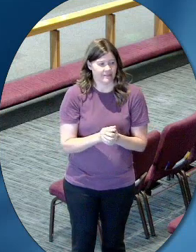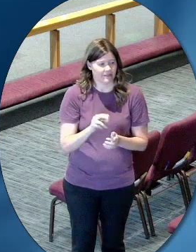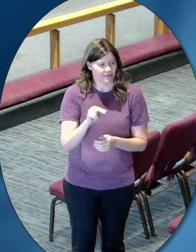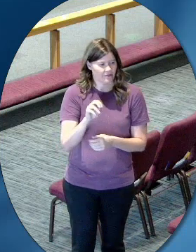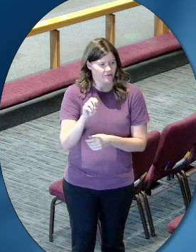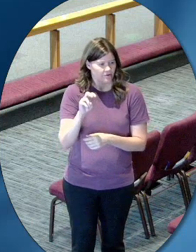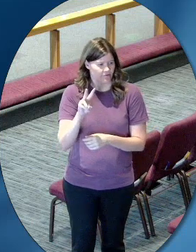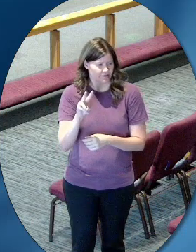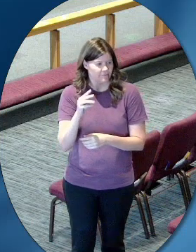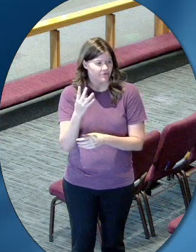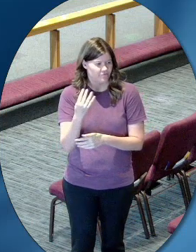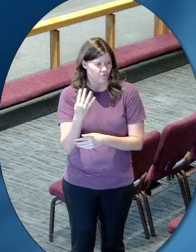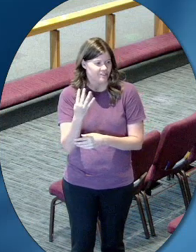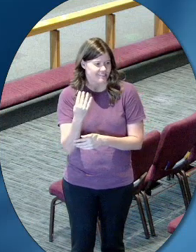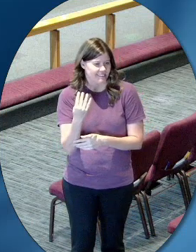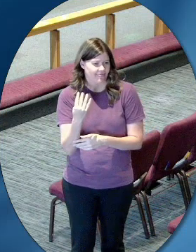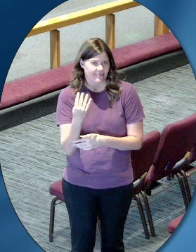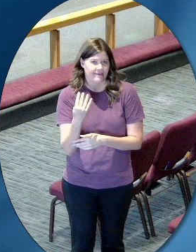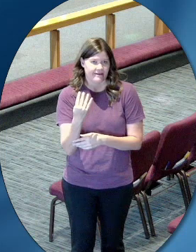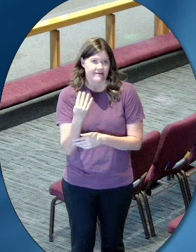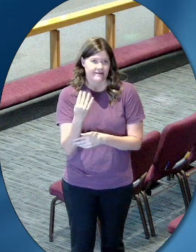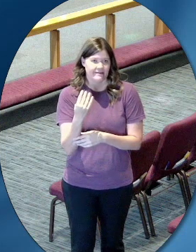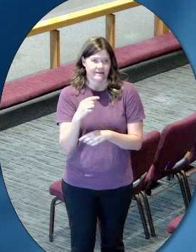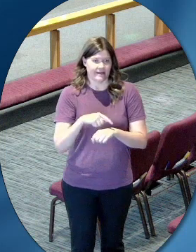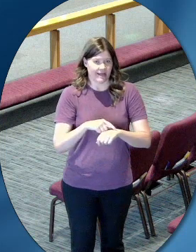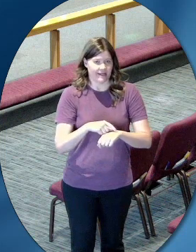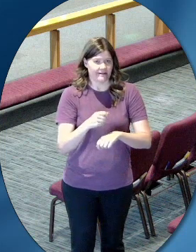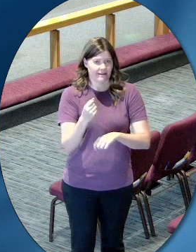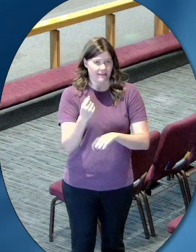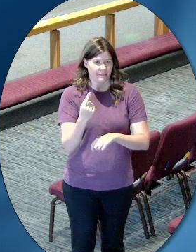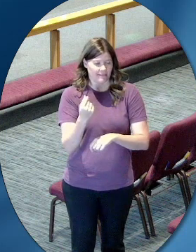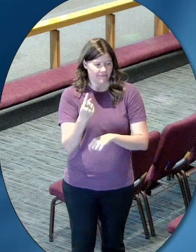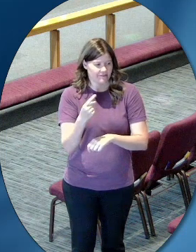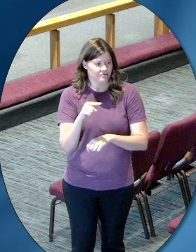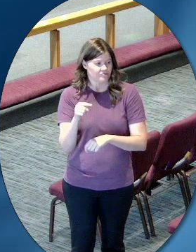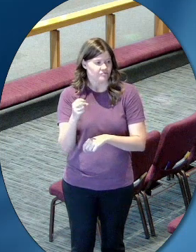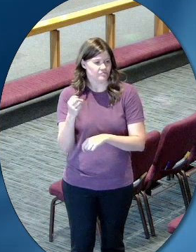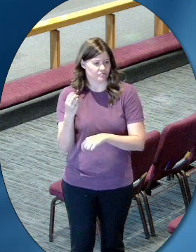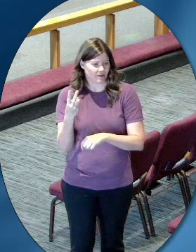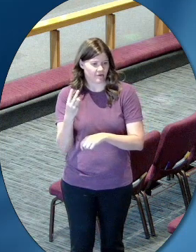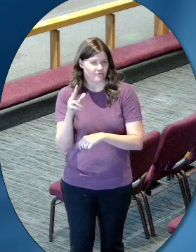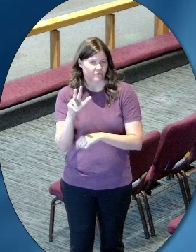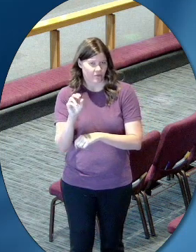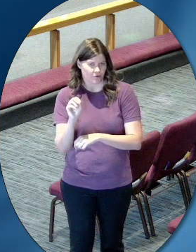November 14, 11 to 12:30.